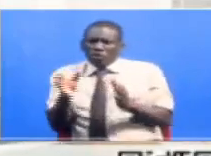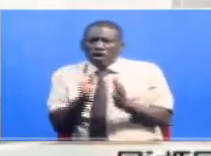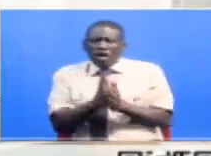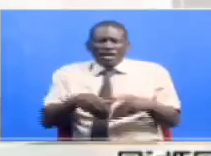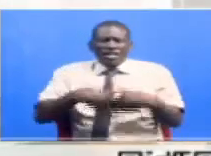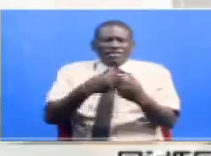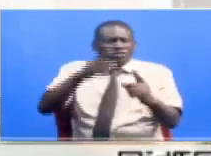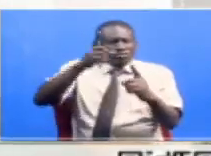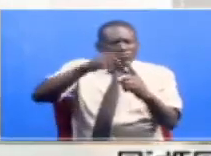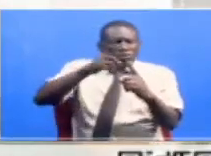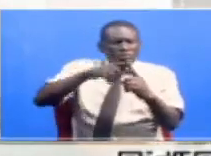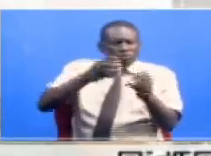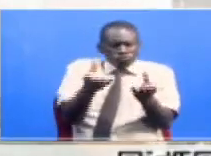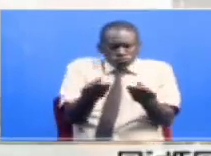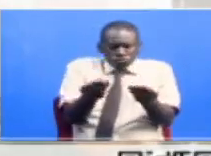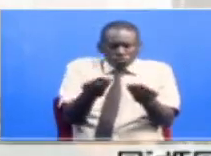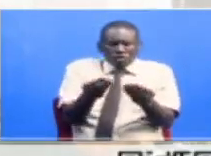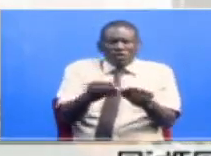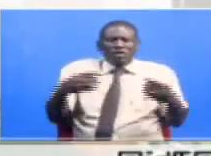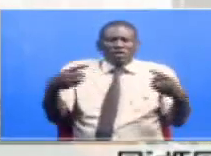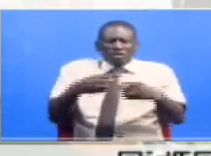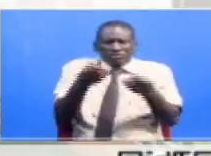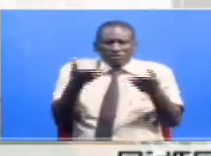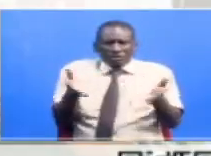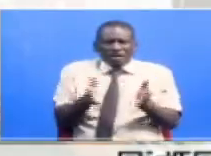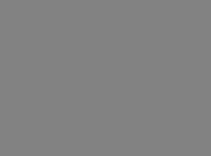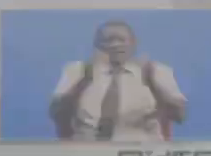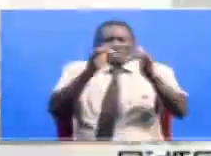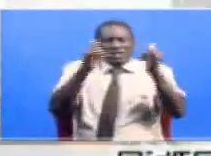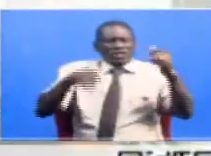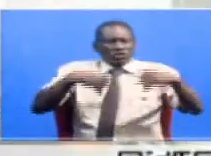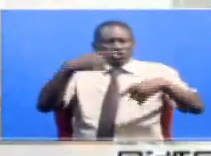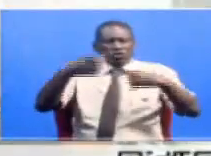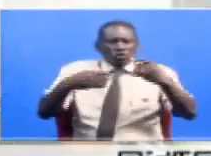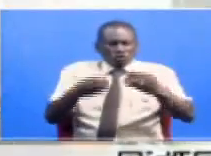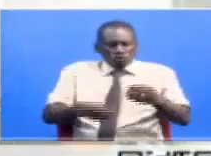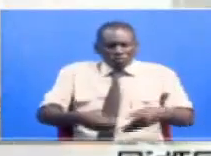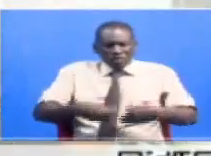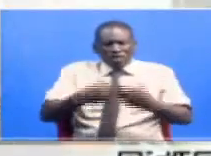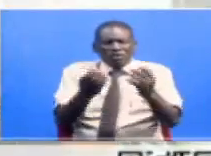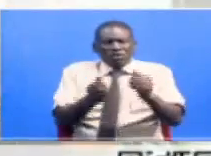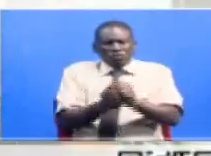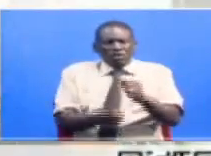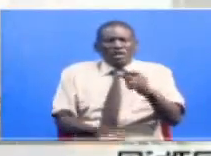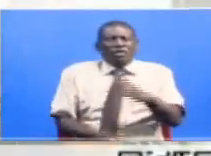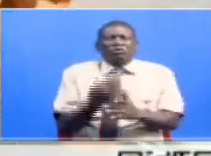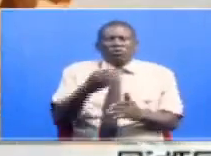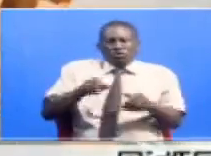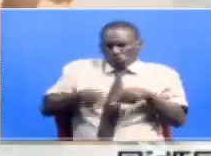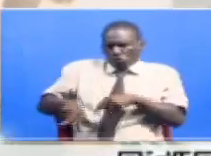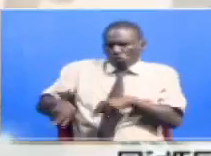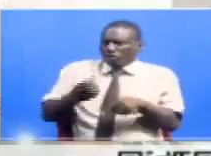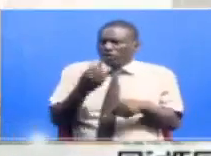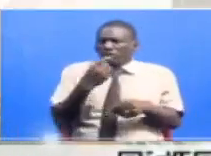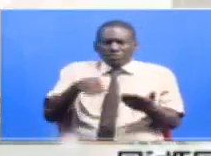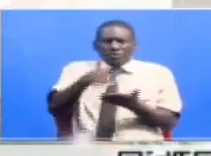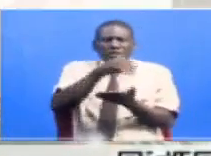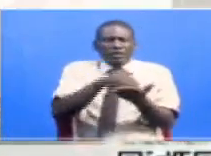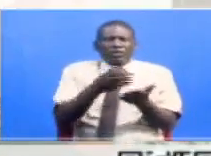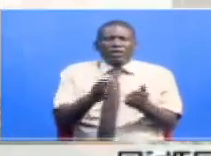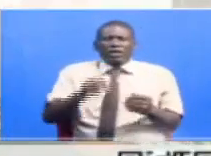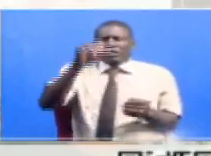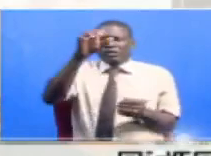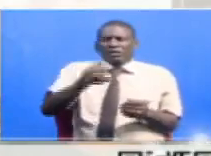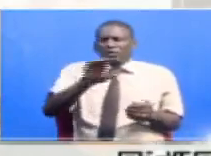sheets, mattresses, blankets, dignity kits, and tents continues with the establishment of cholera treatment centers. The